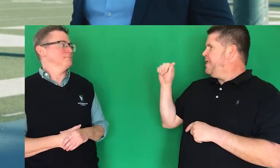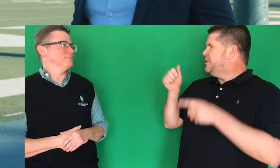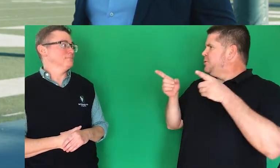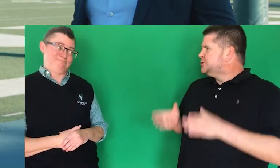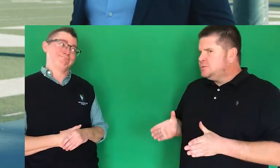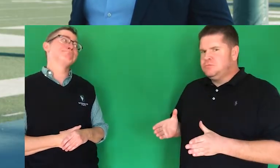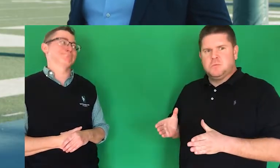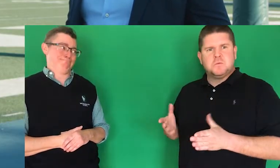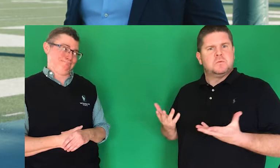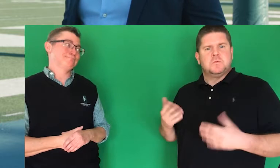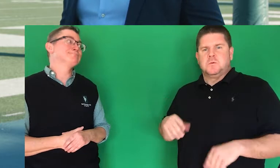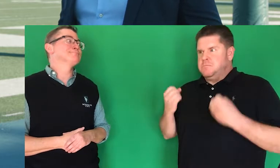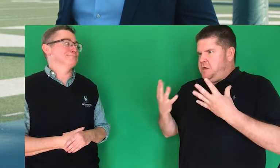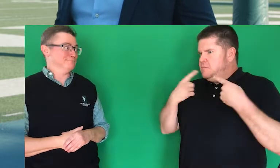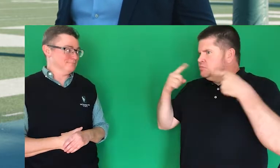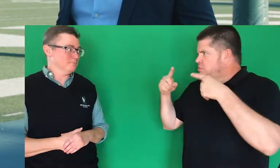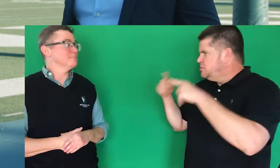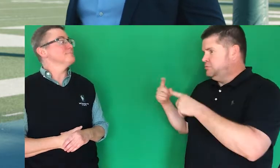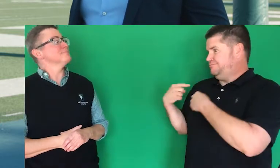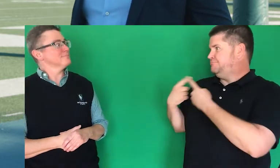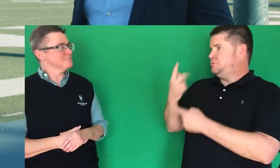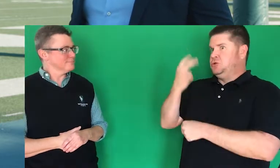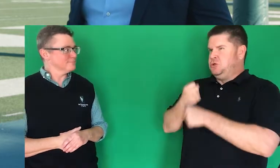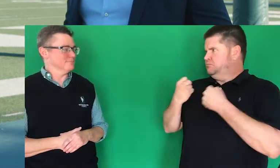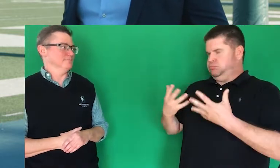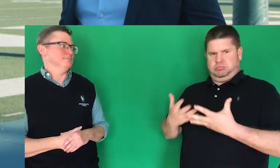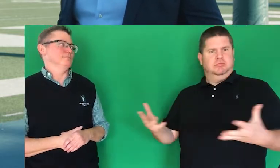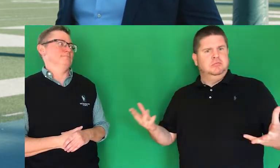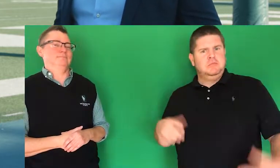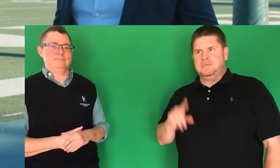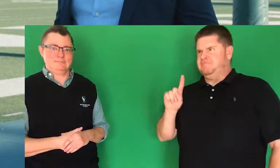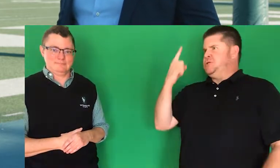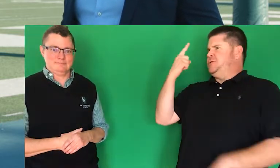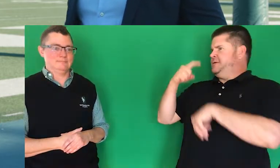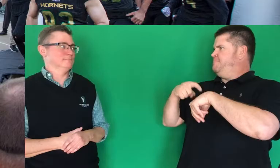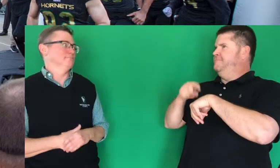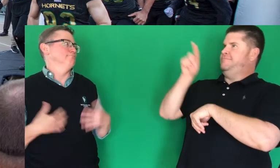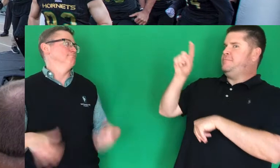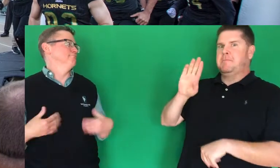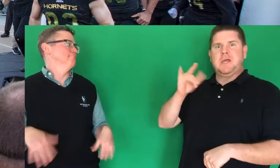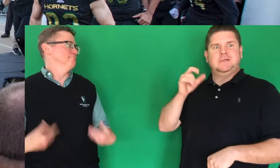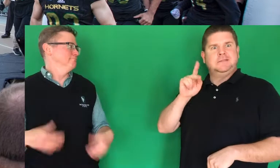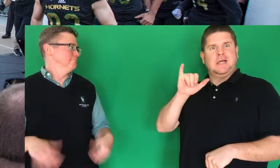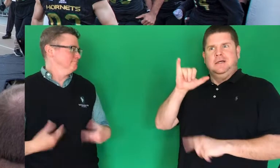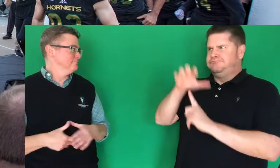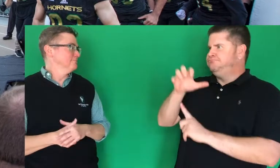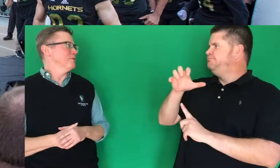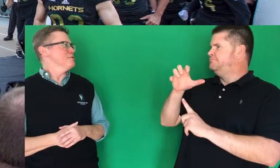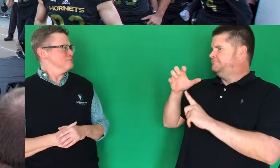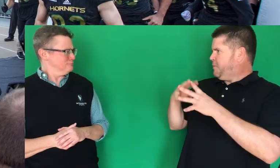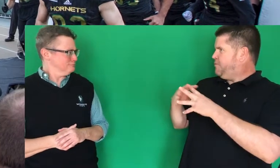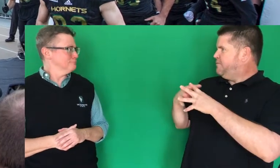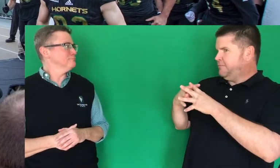here. Over the last 3 years, we've had tremendous accomplishments. This past year, the first ever Big Sky Conference championship